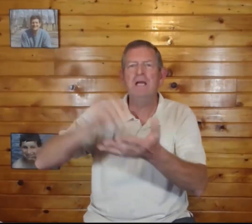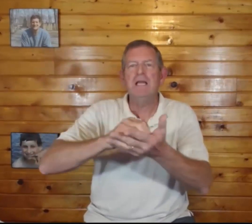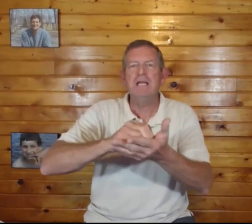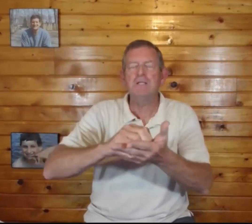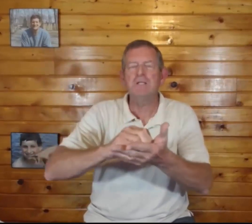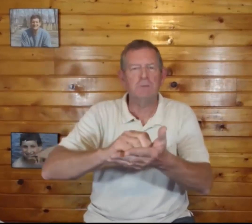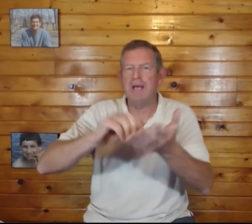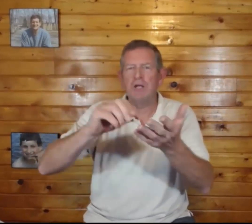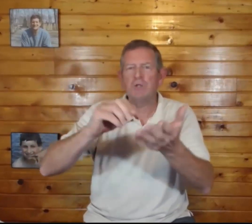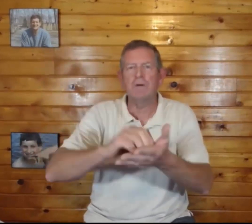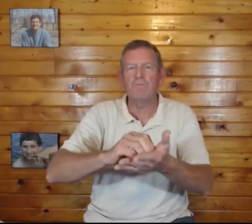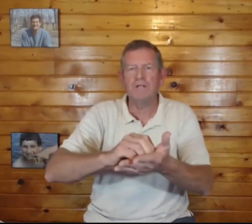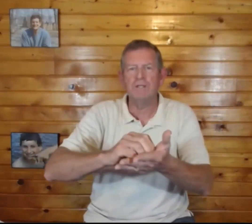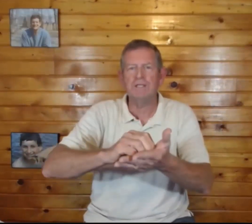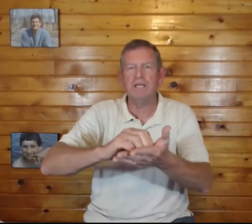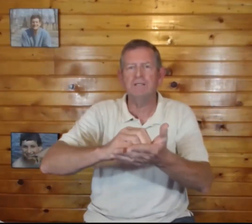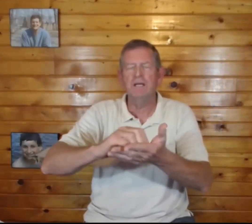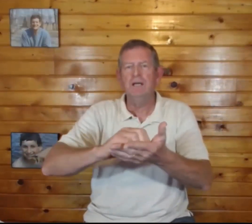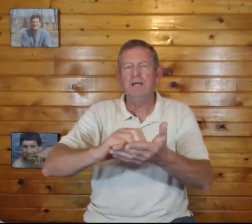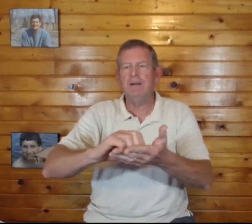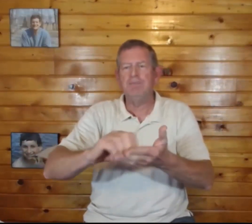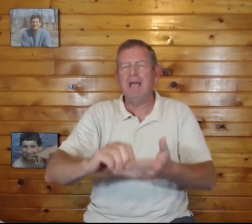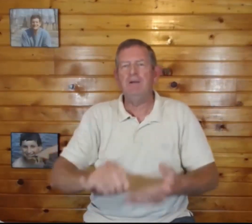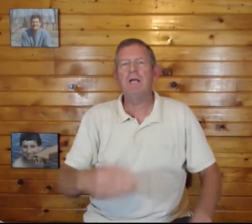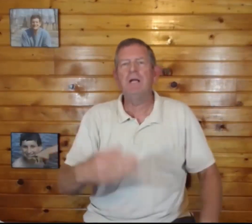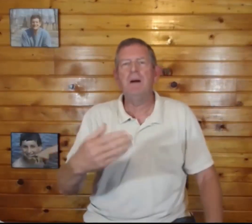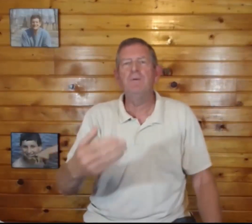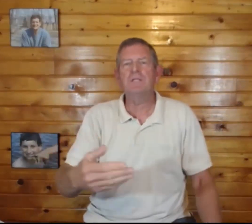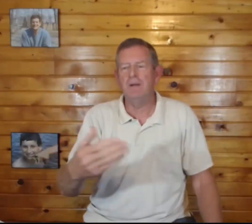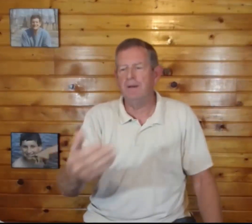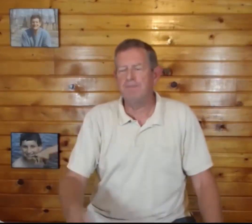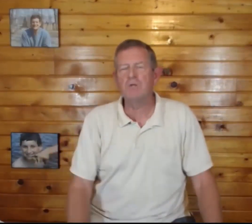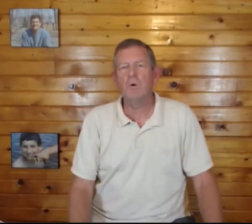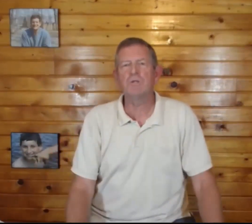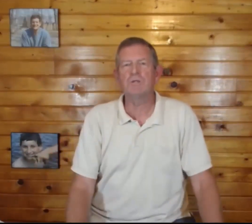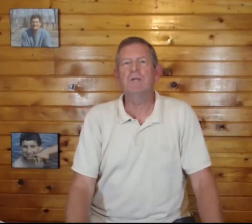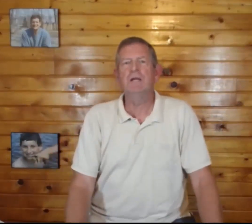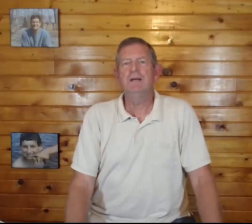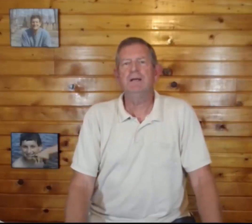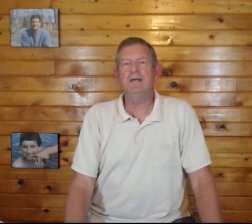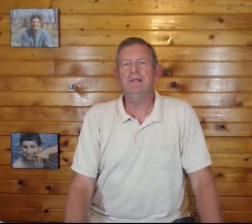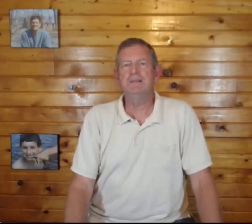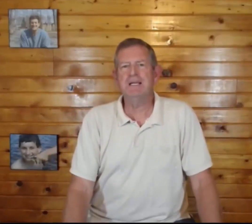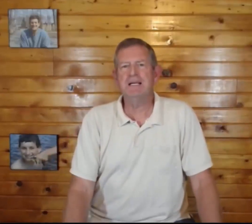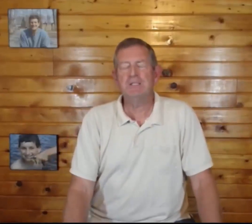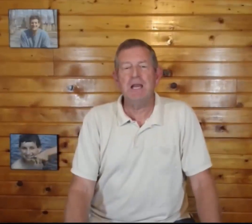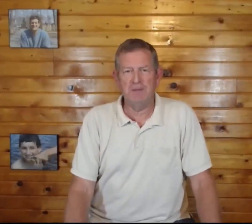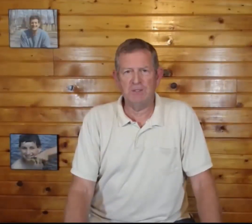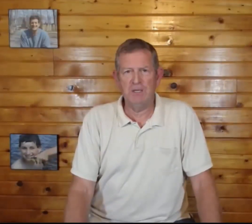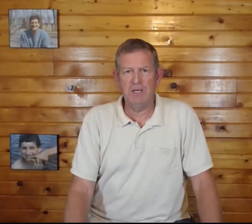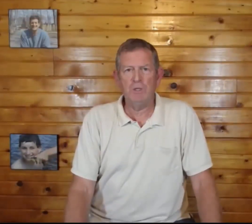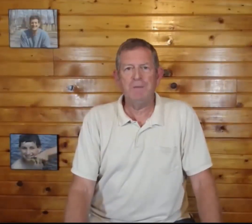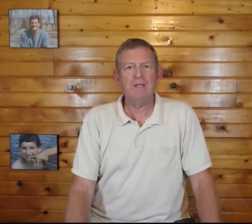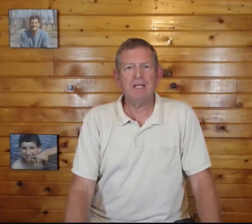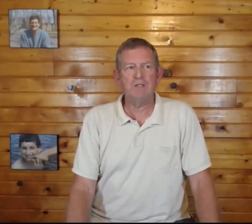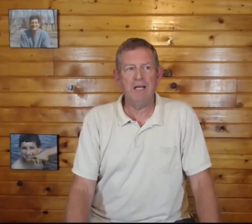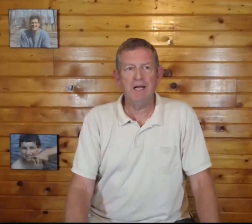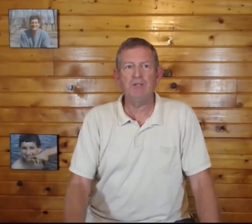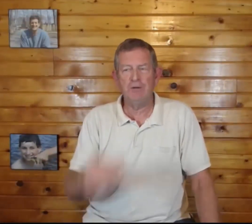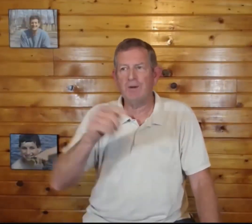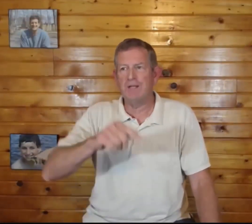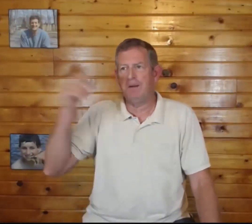English into Spanish, or into French in this case, and you're going to come up with some atrocious statements, which makes